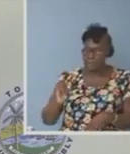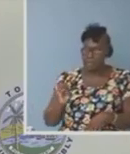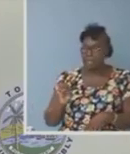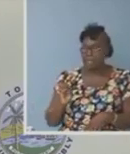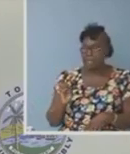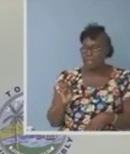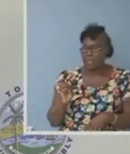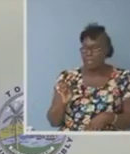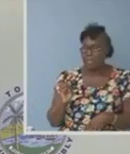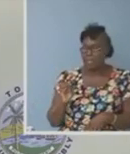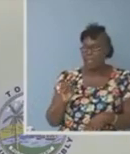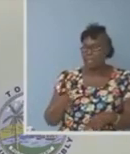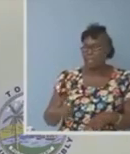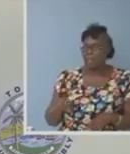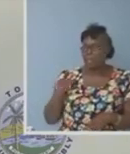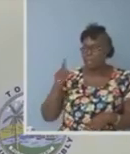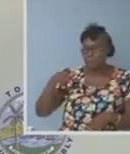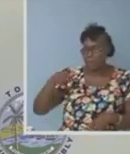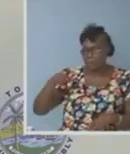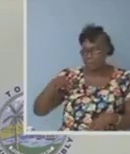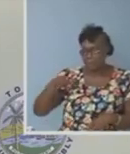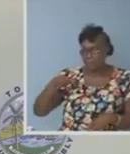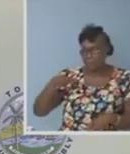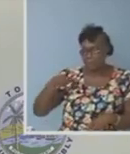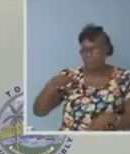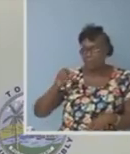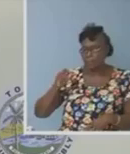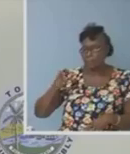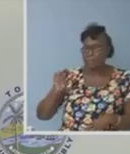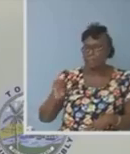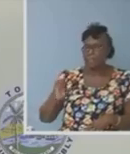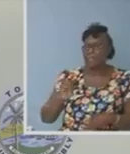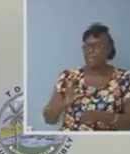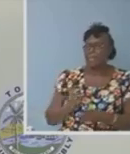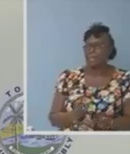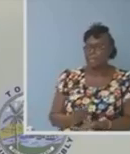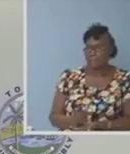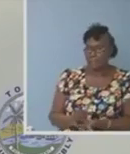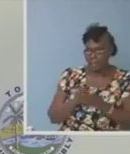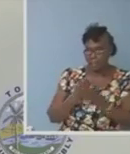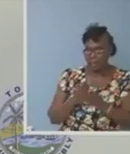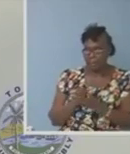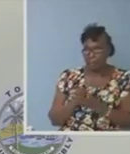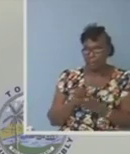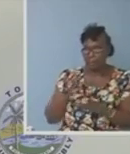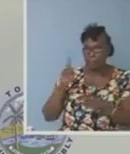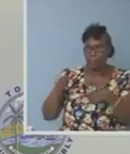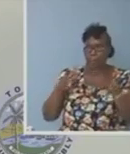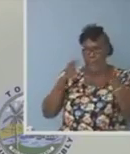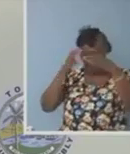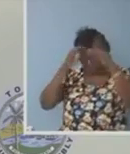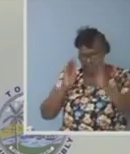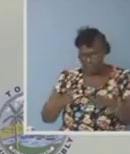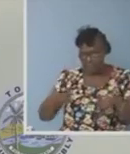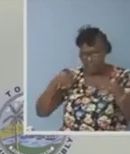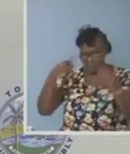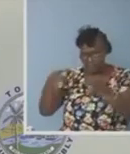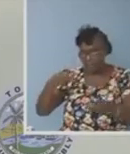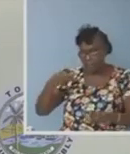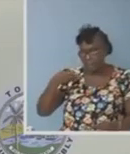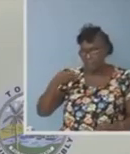stage as a preferred venue here in Tobago to facilitate this process. Student